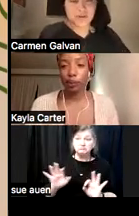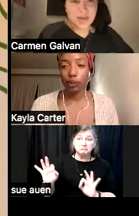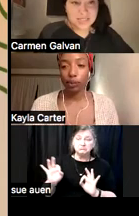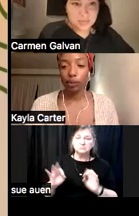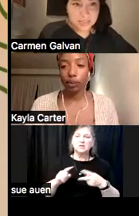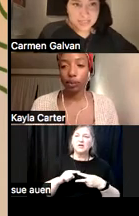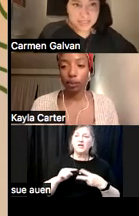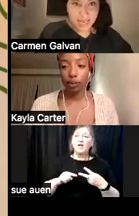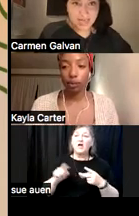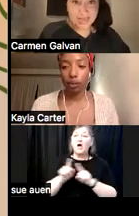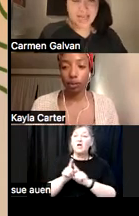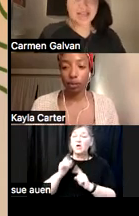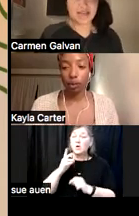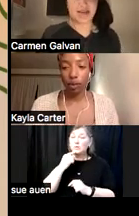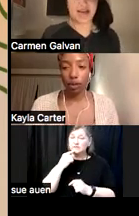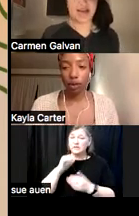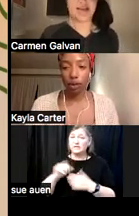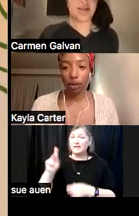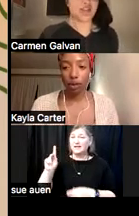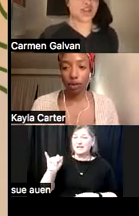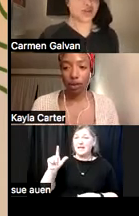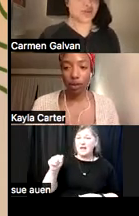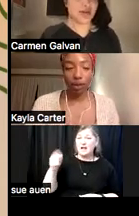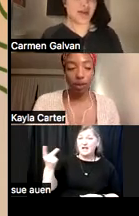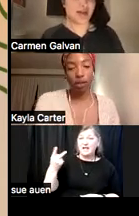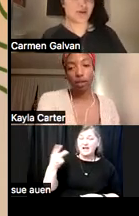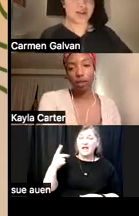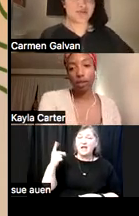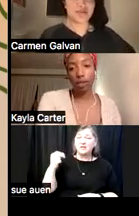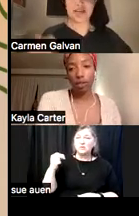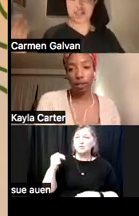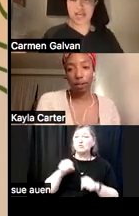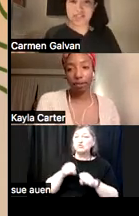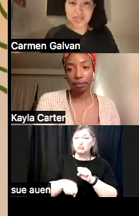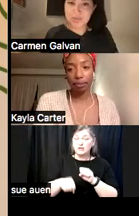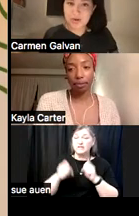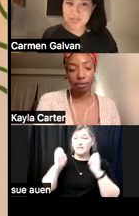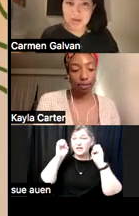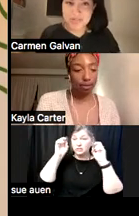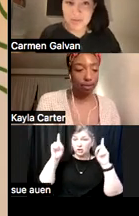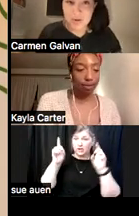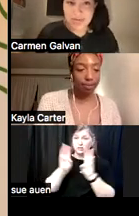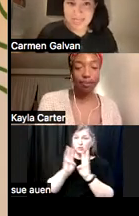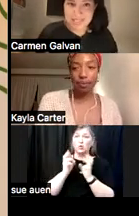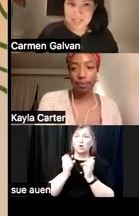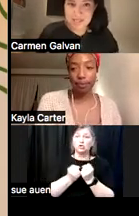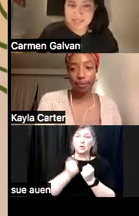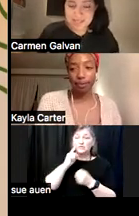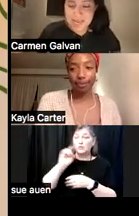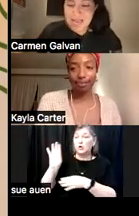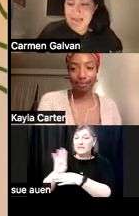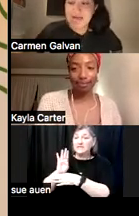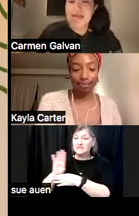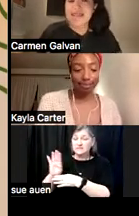Also, I did want to say Kayla and I do grief education workshops for